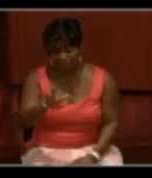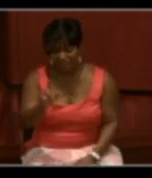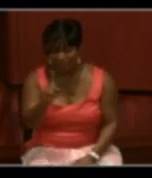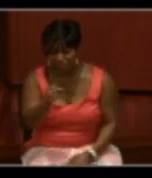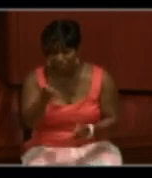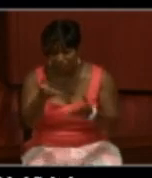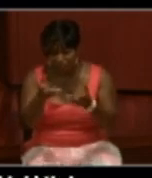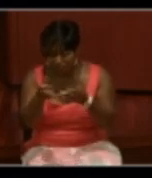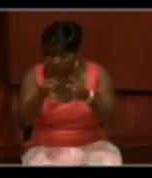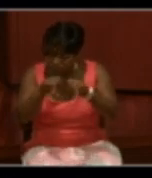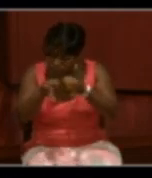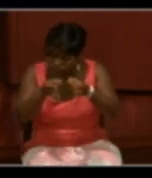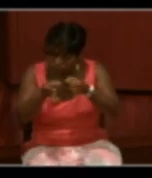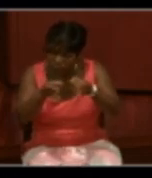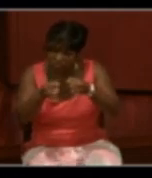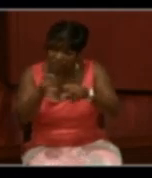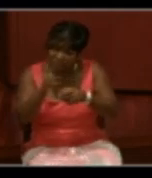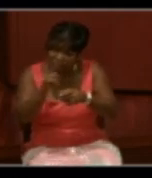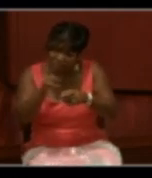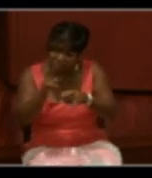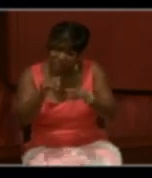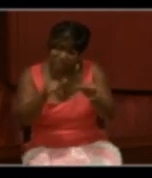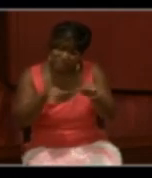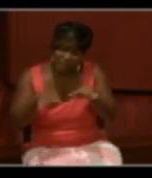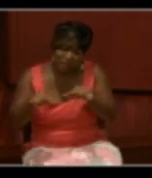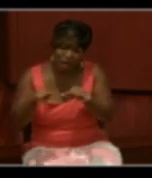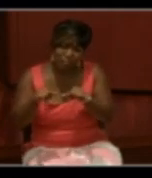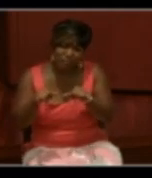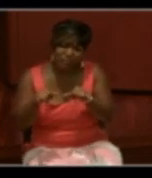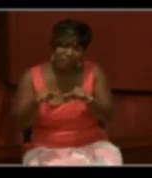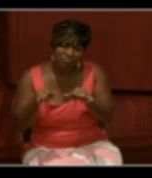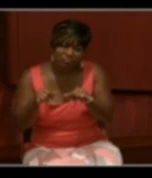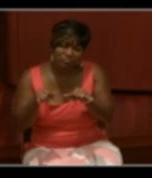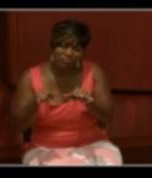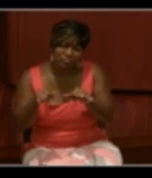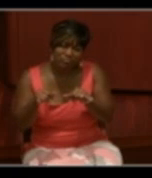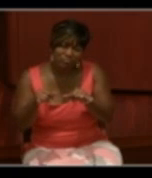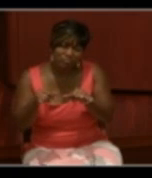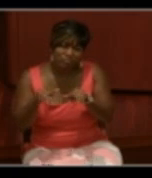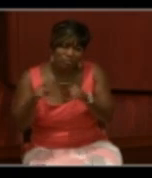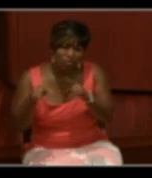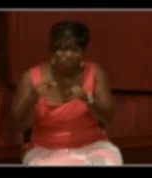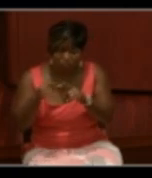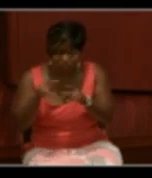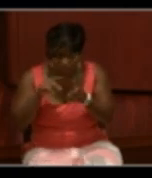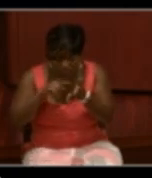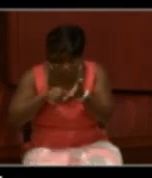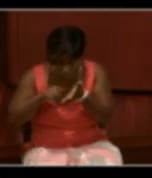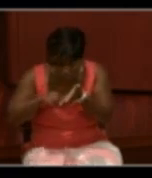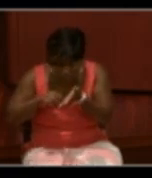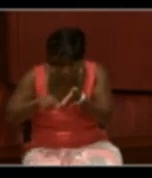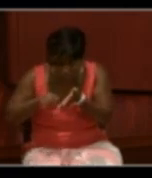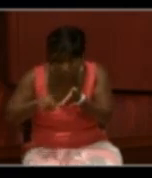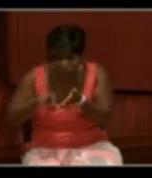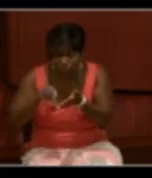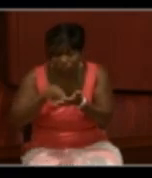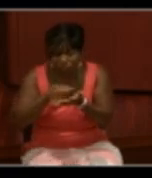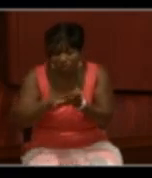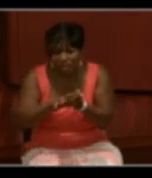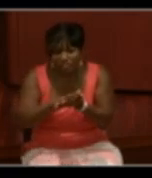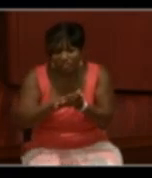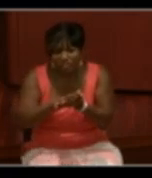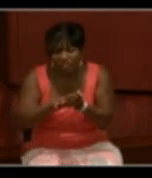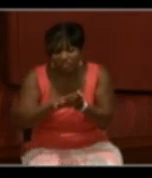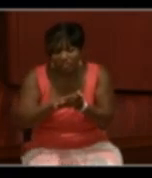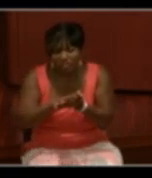that something that's common when you're in any of the records that you may investigate is